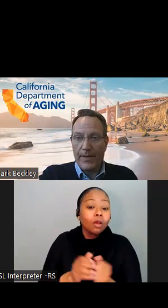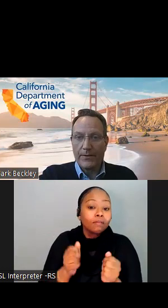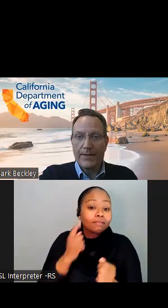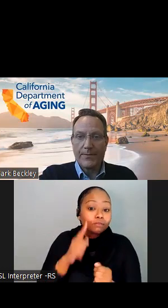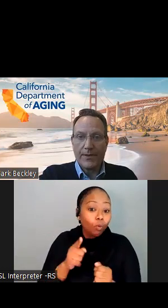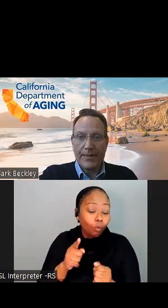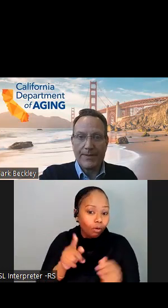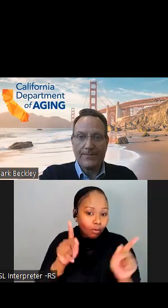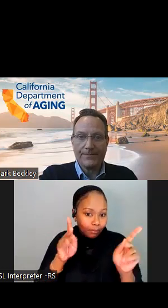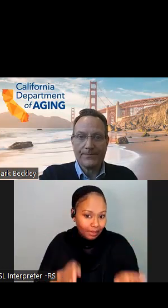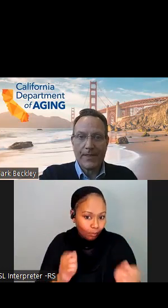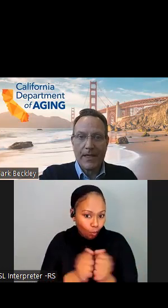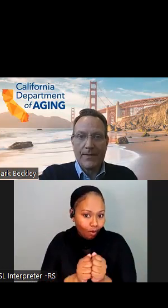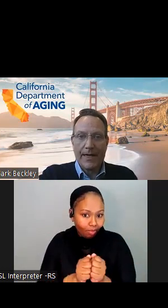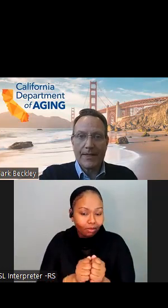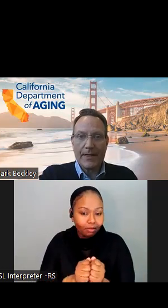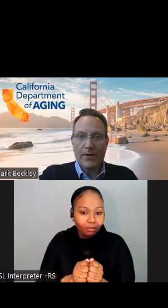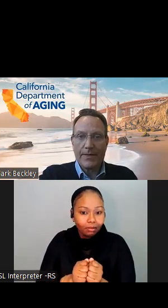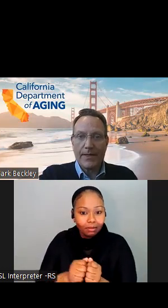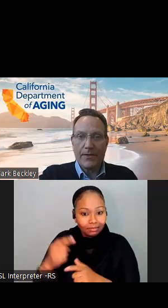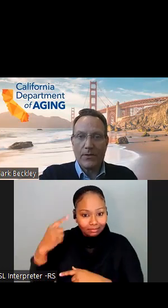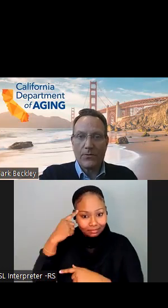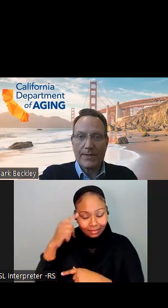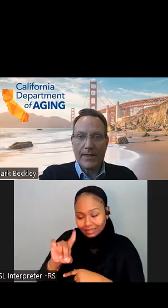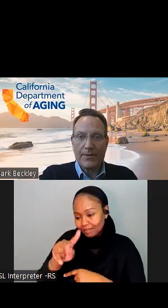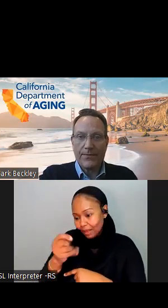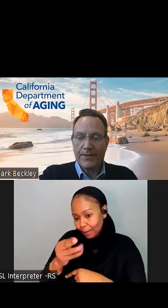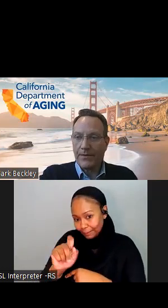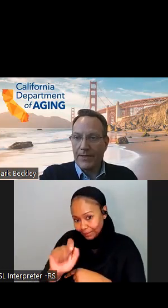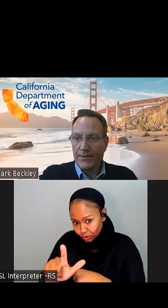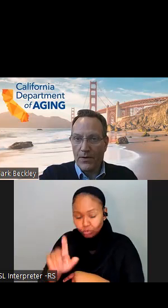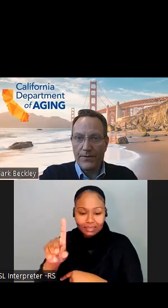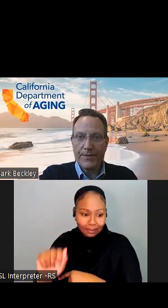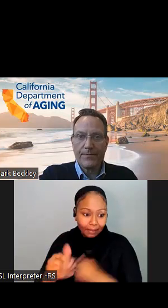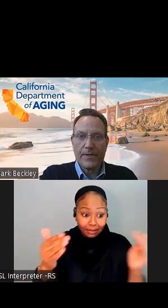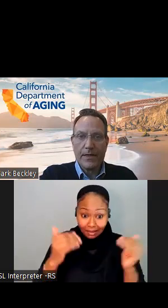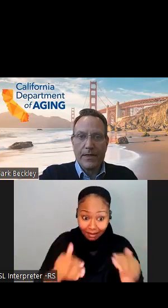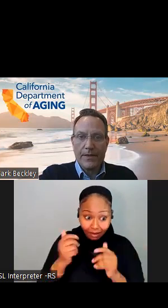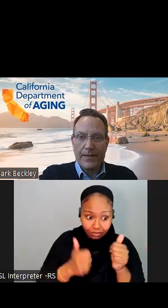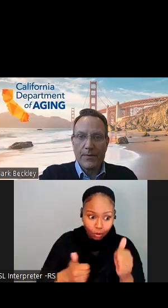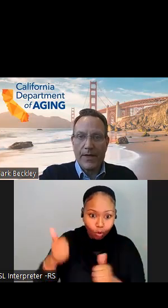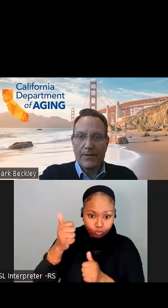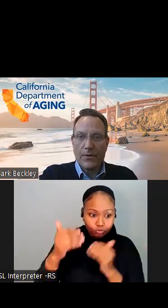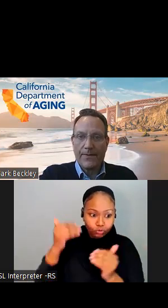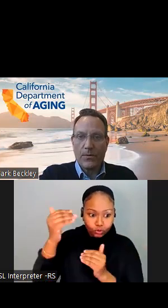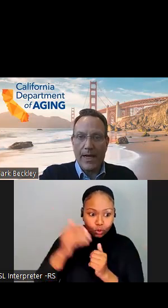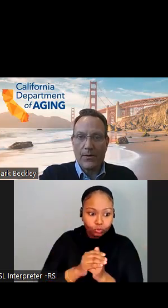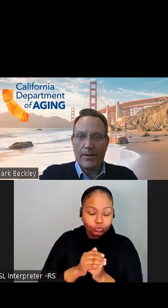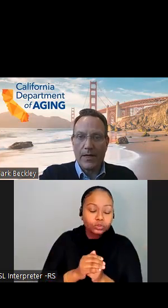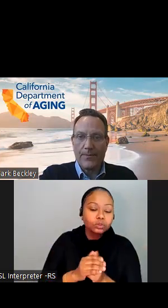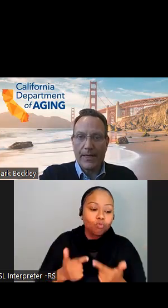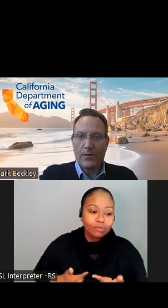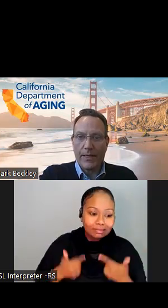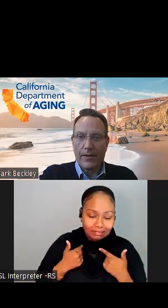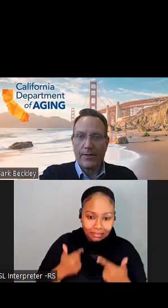with developmental disabilities. The next category is adult residential facilities, or ARFs. These provide